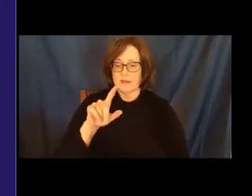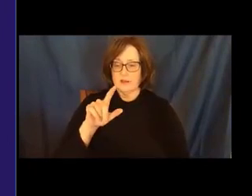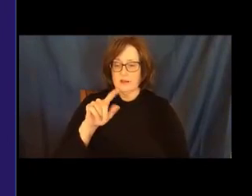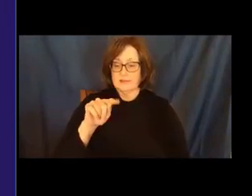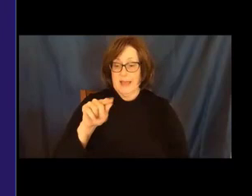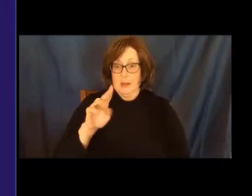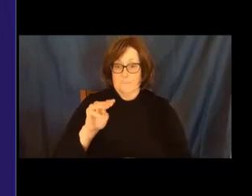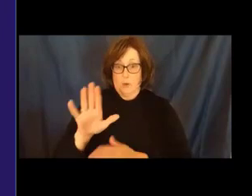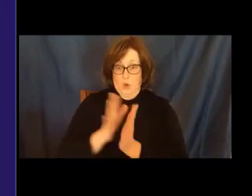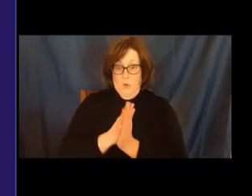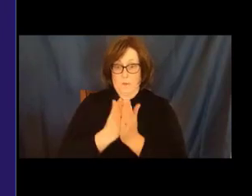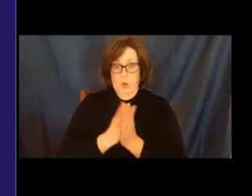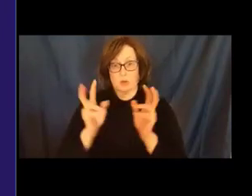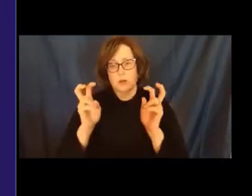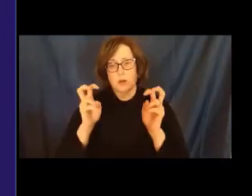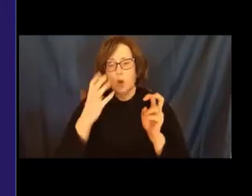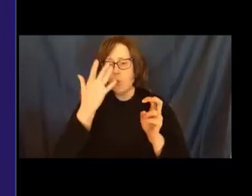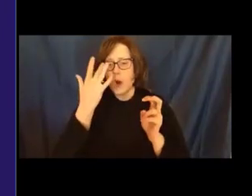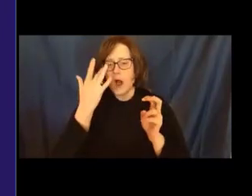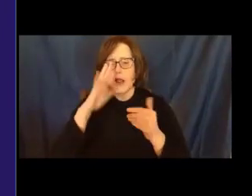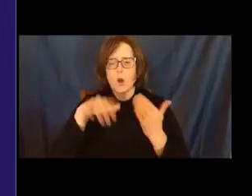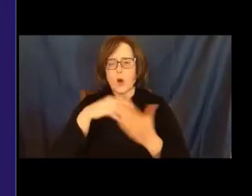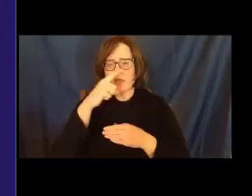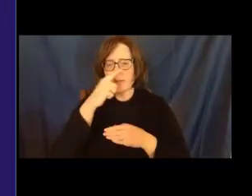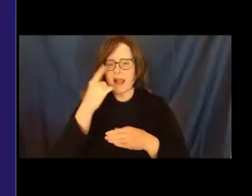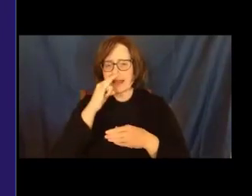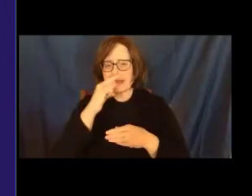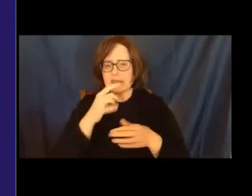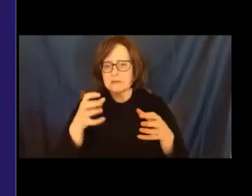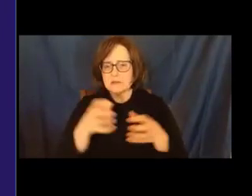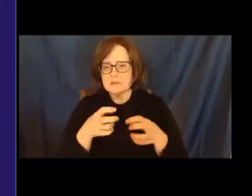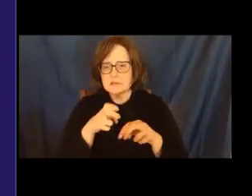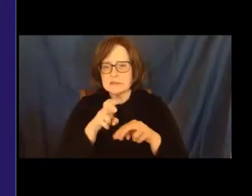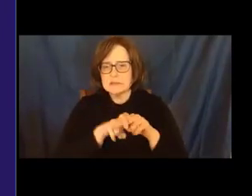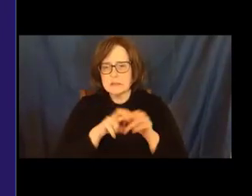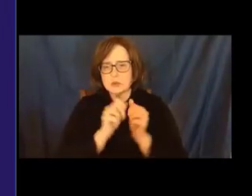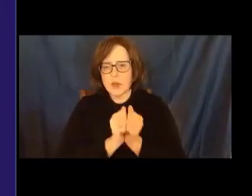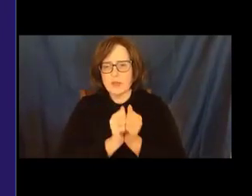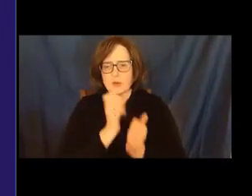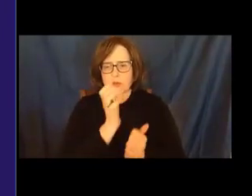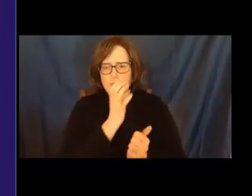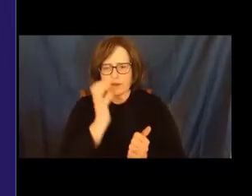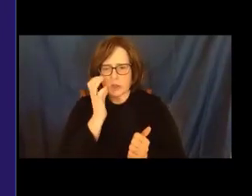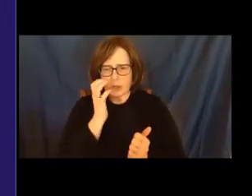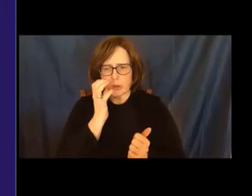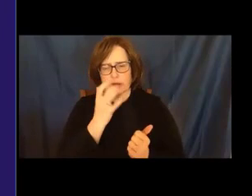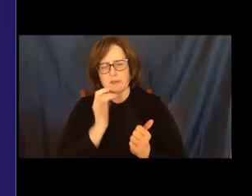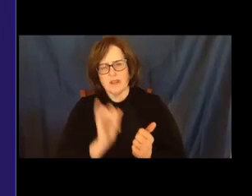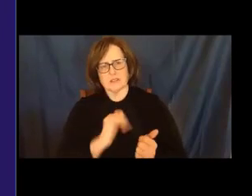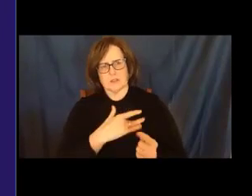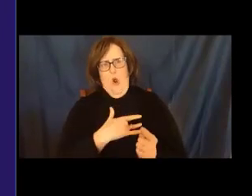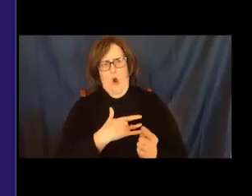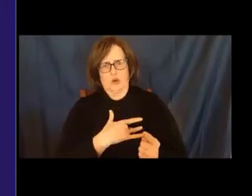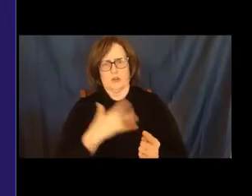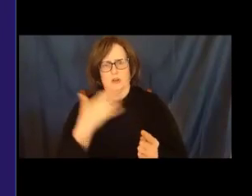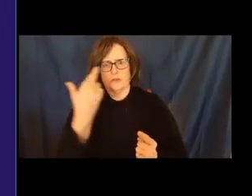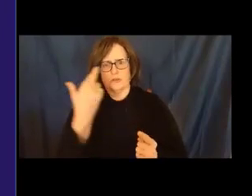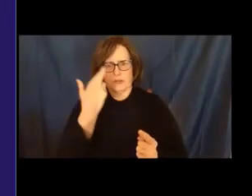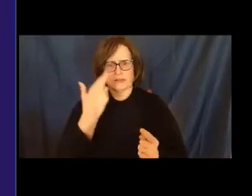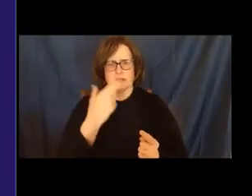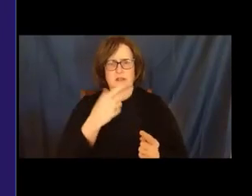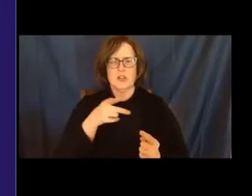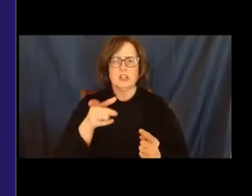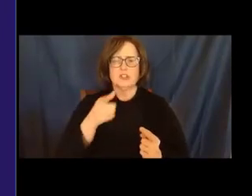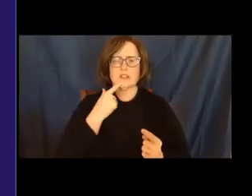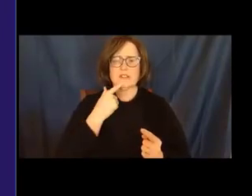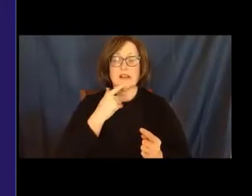gets at the heart of why we chose to use an anti-racism framework. She uses the metaphor of a moving walkway at